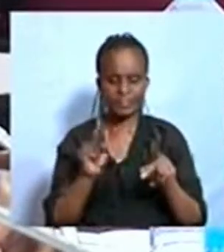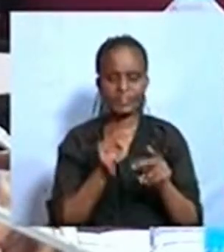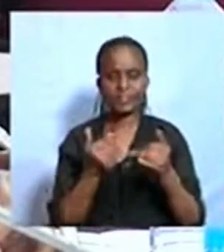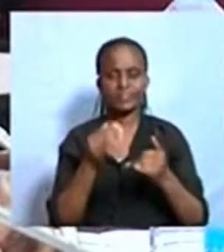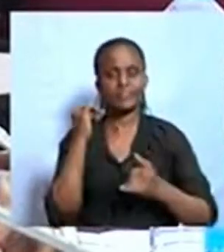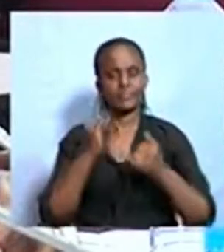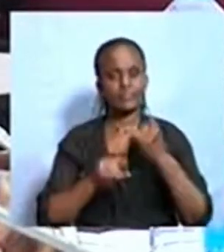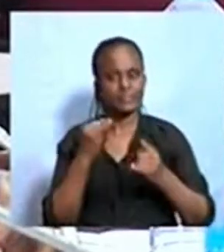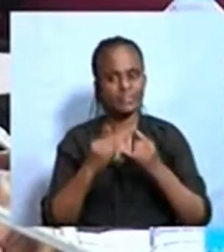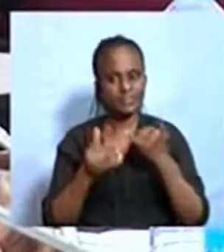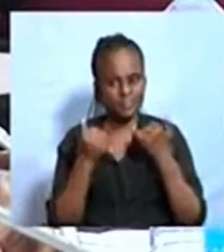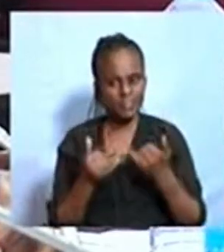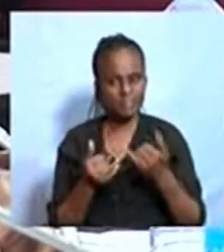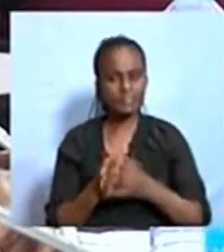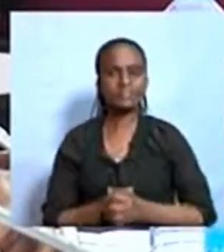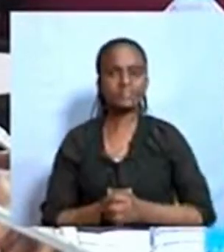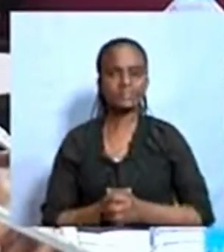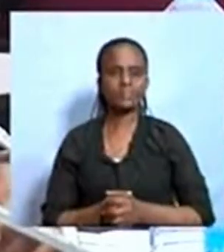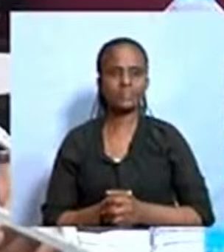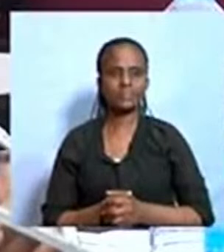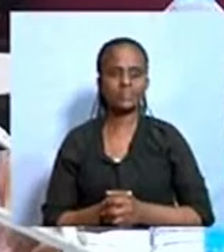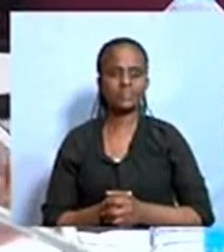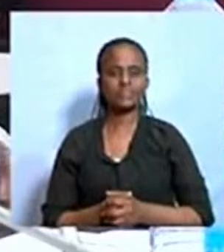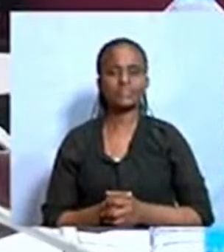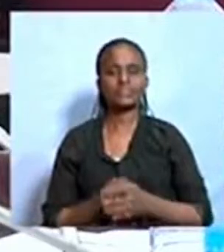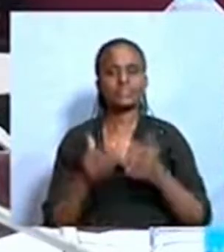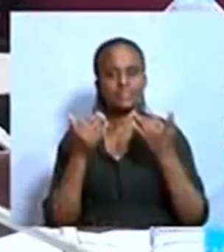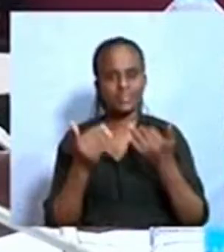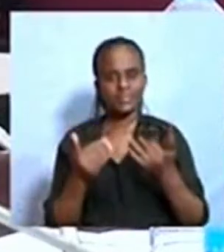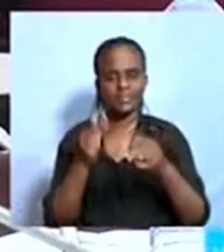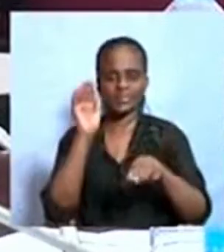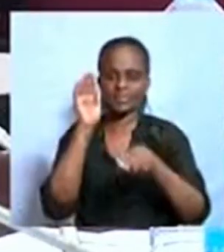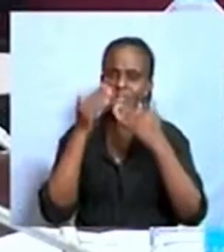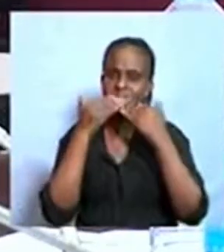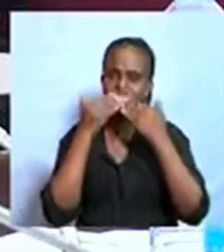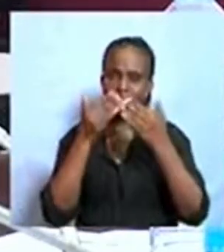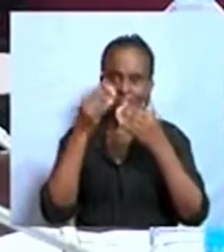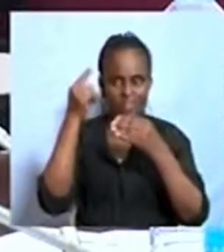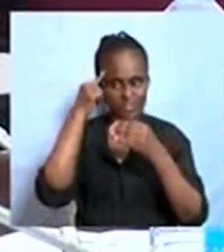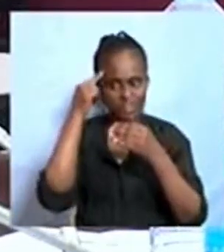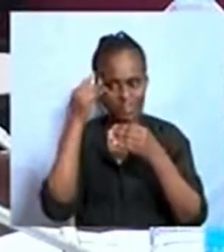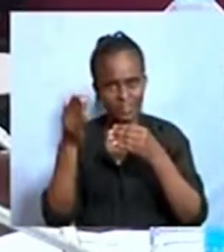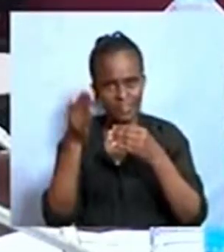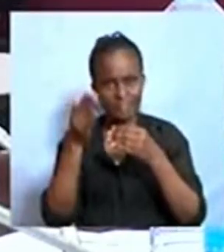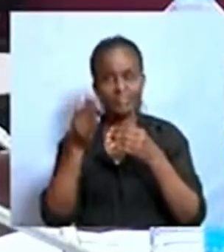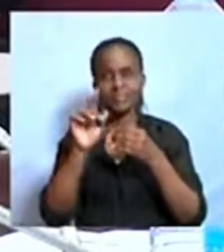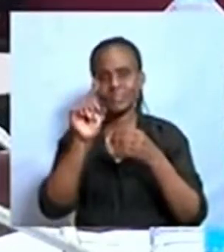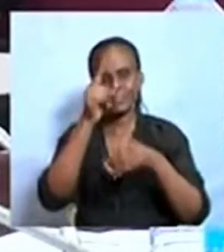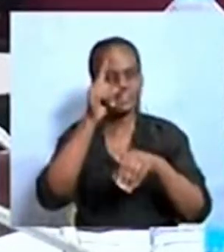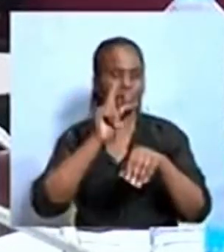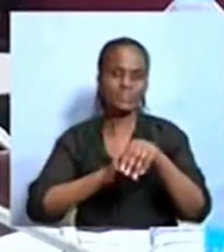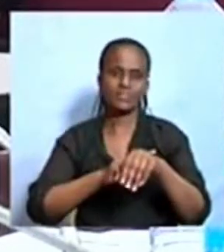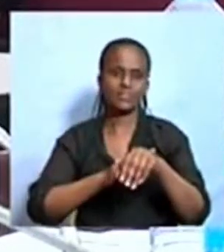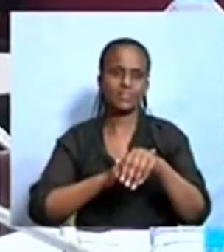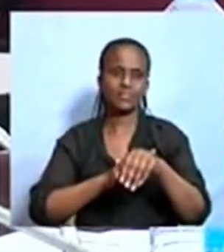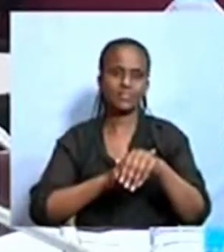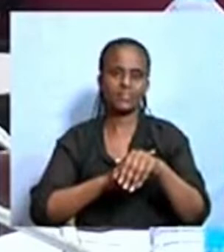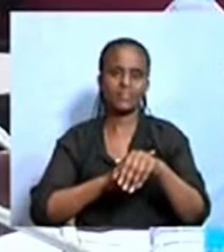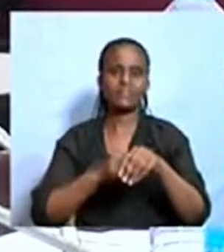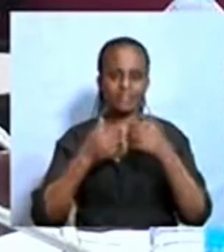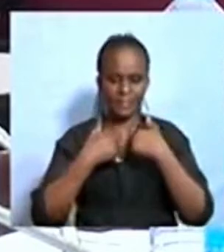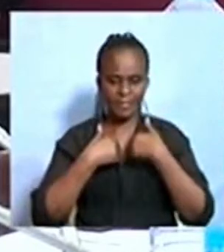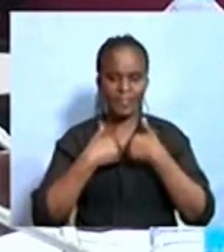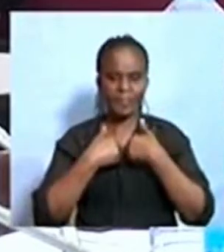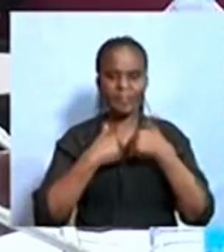up, again, we would want to commend this particular government that for the very first time, we have gotten